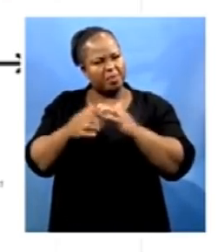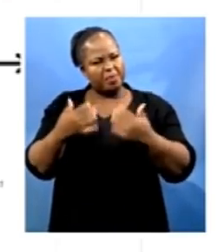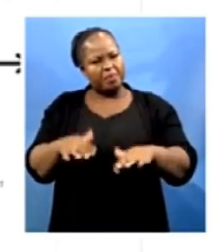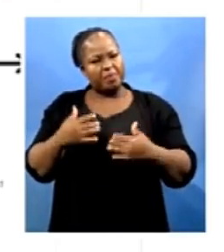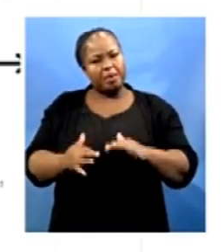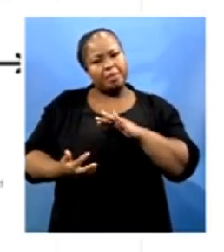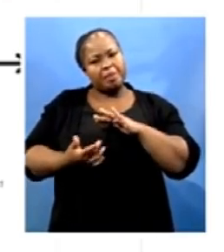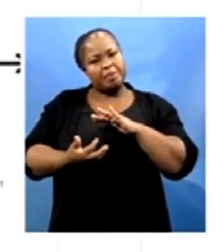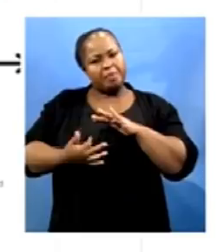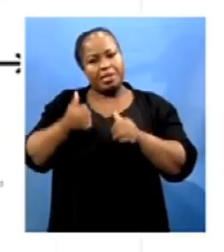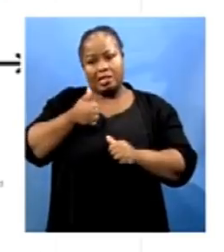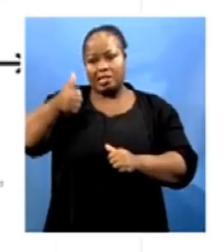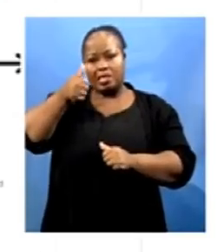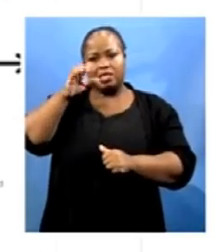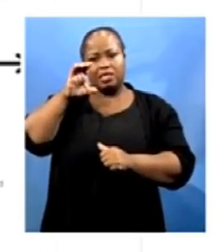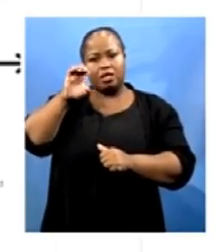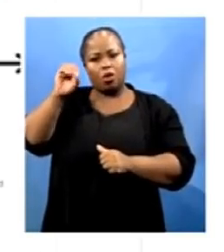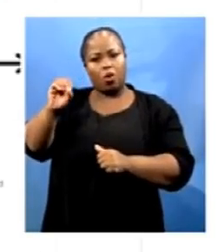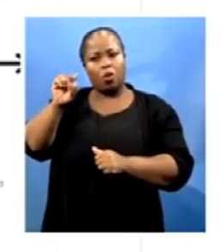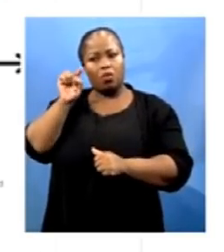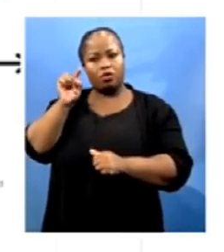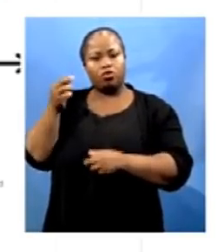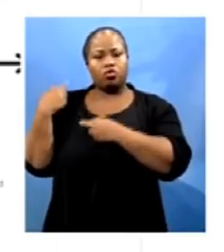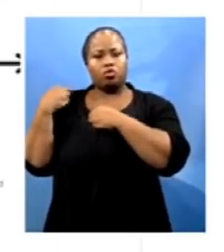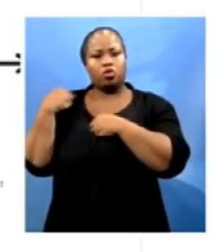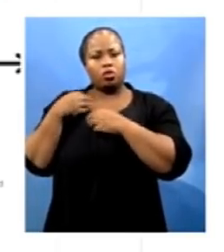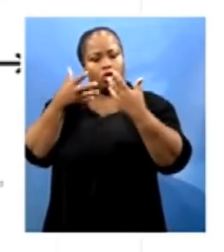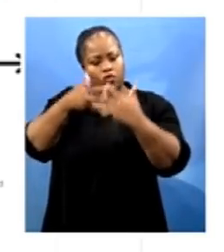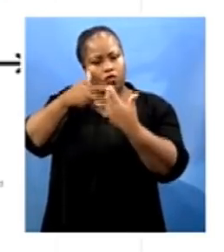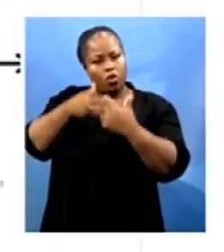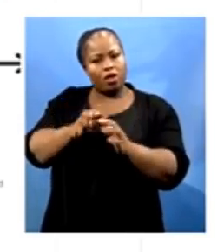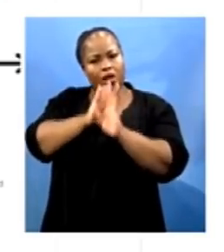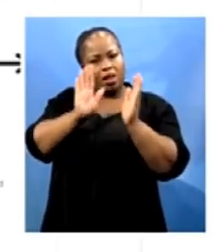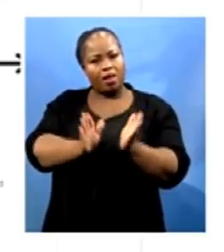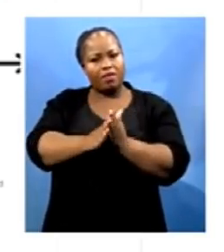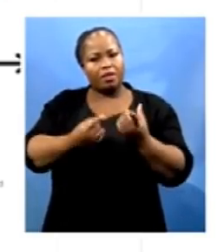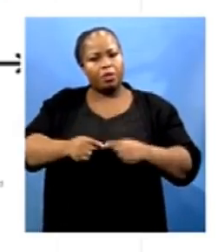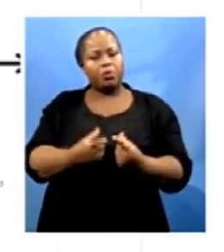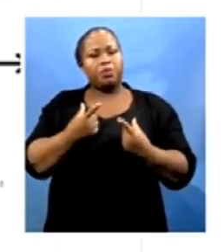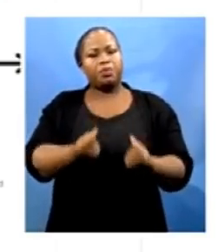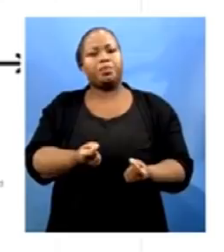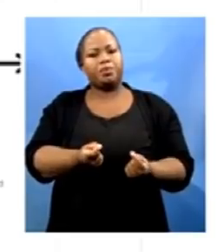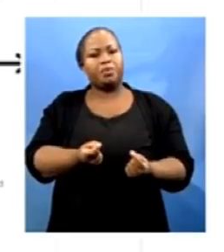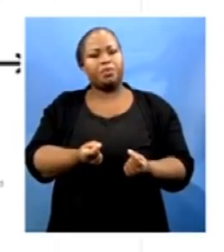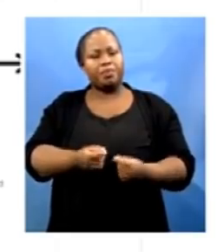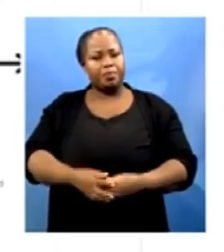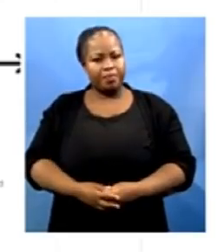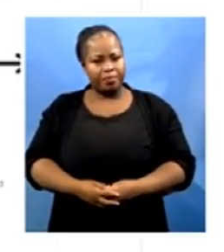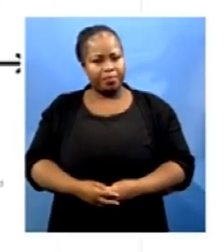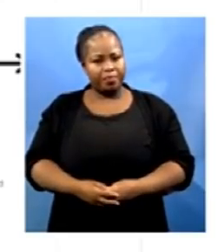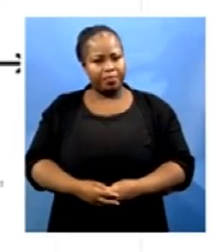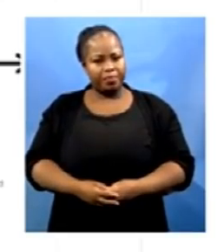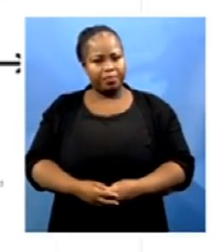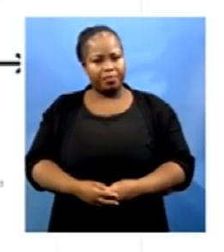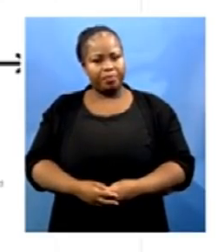our activities and coordinate the actions towards a common goal. With more than 20